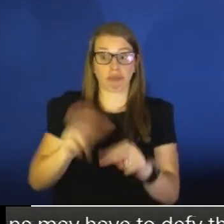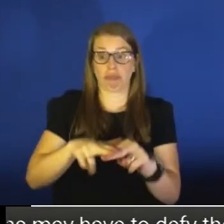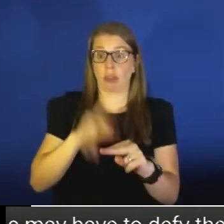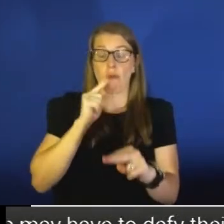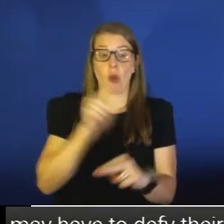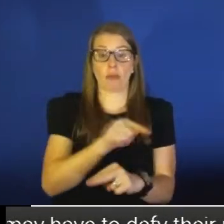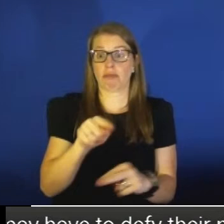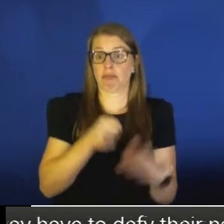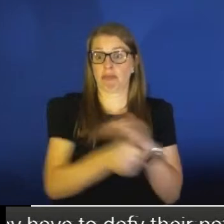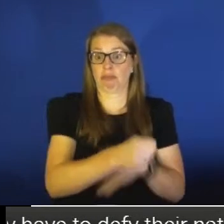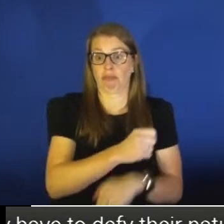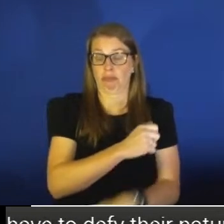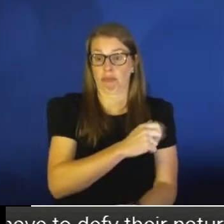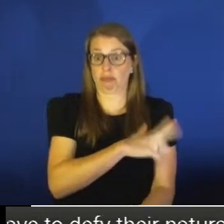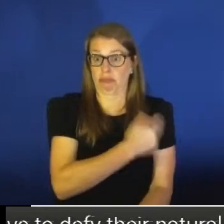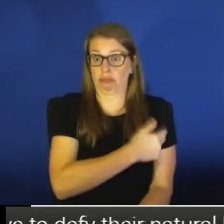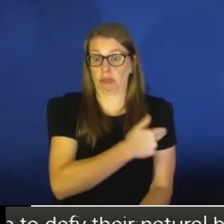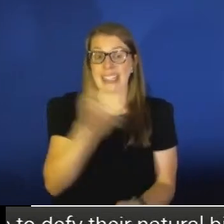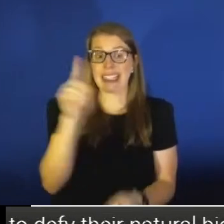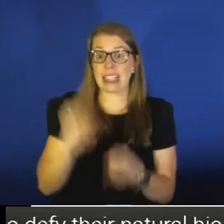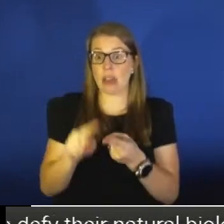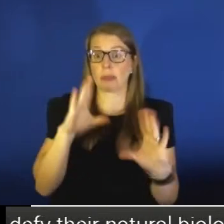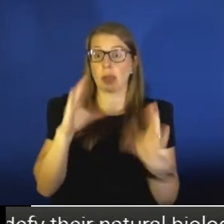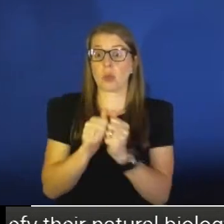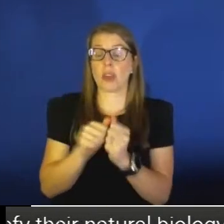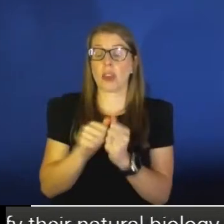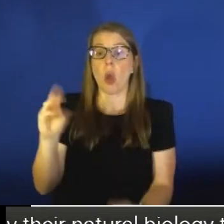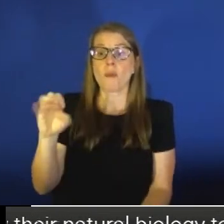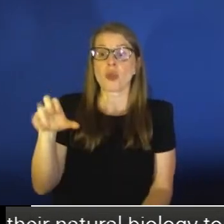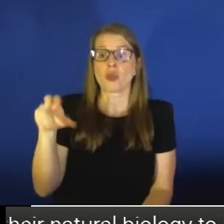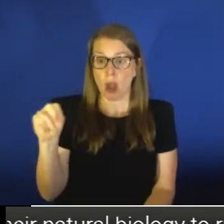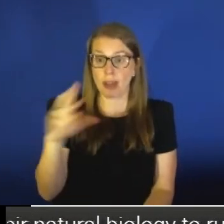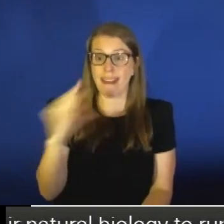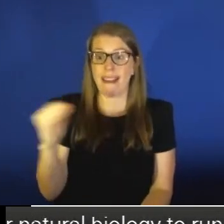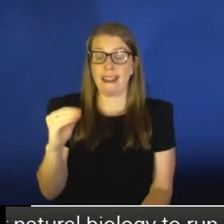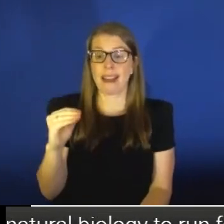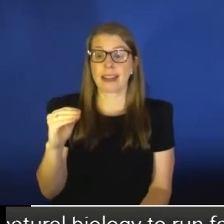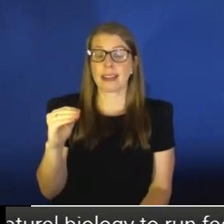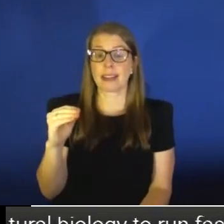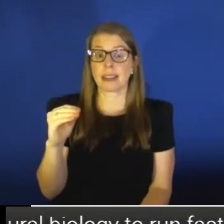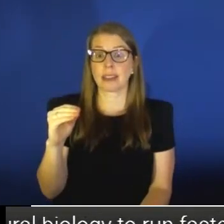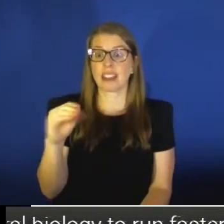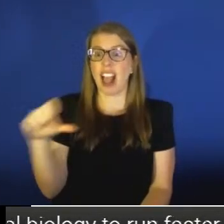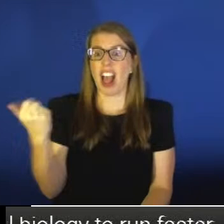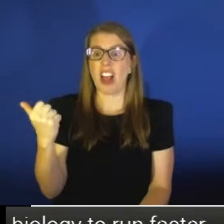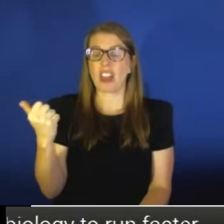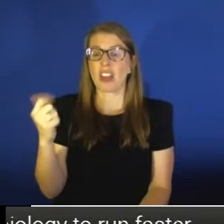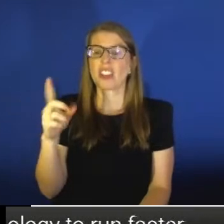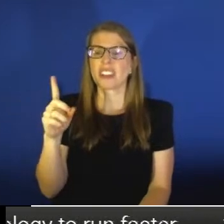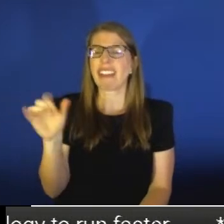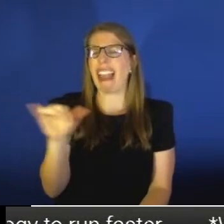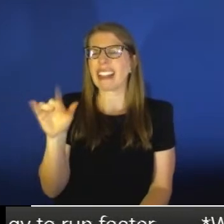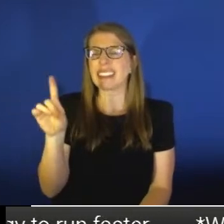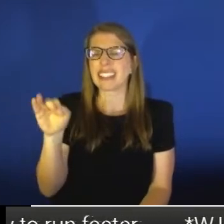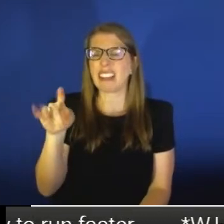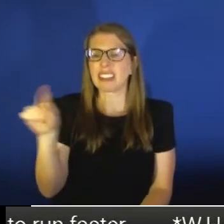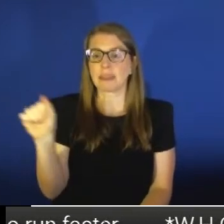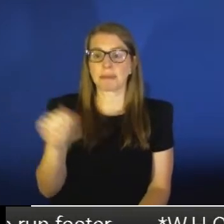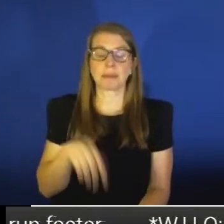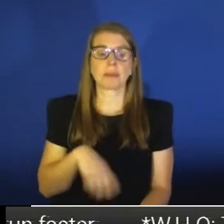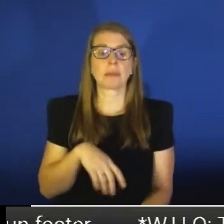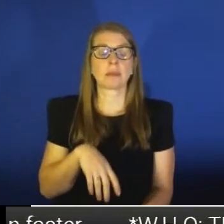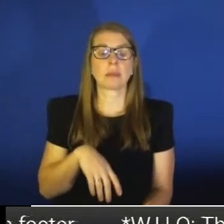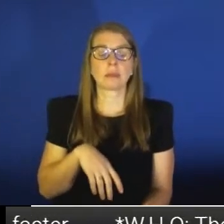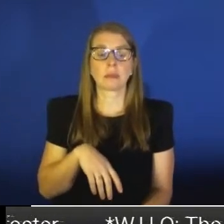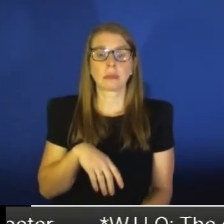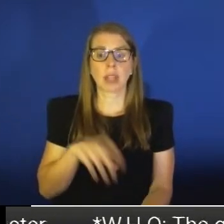In fact, it's down compared to the original Omicron and the COVID, other COVID waves like the Delta wave. But the other thing we have to watch